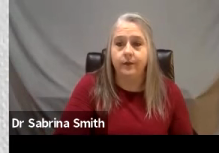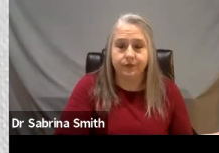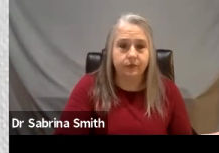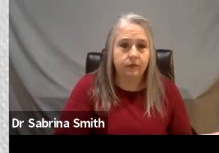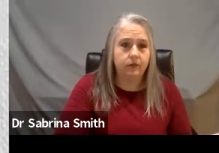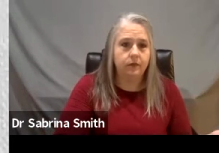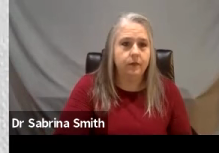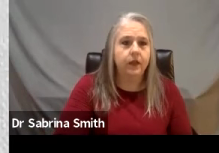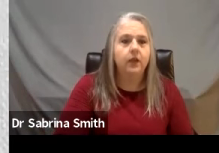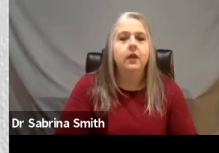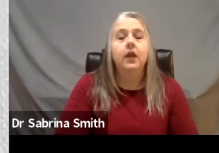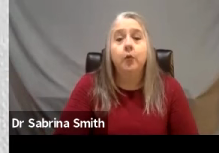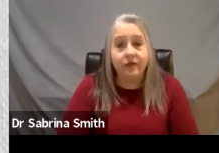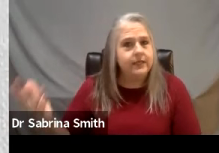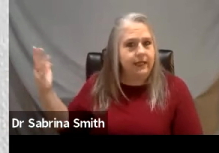there?